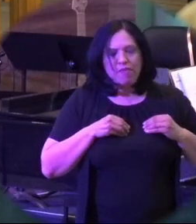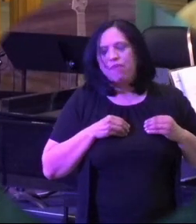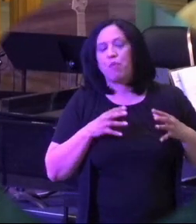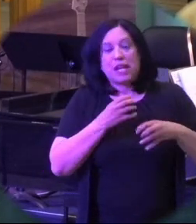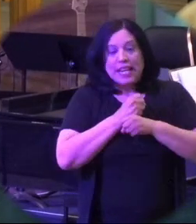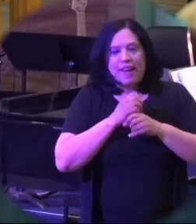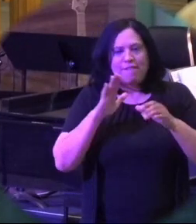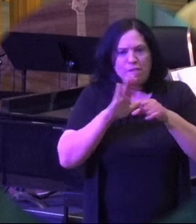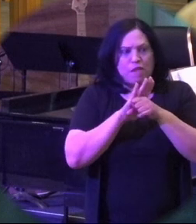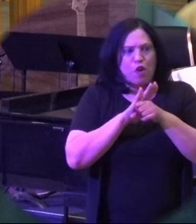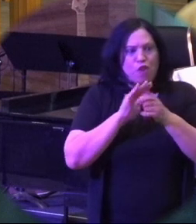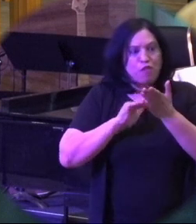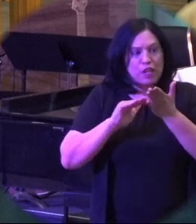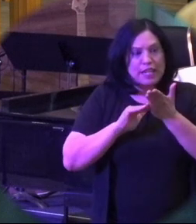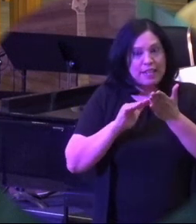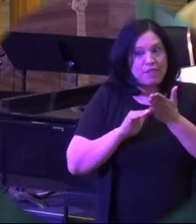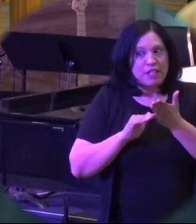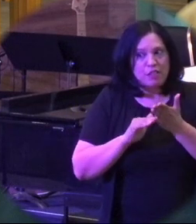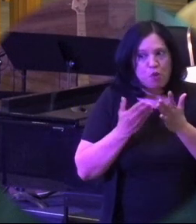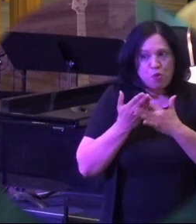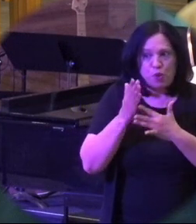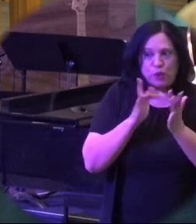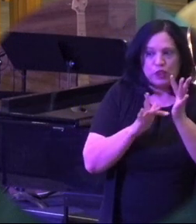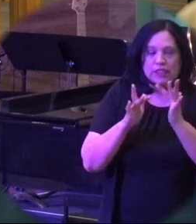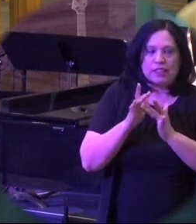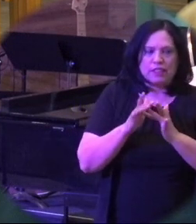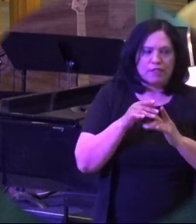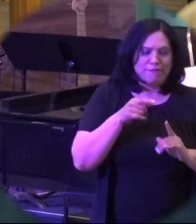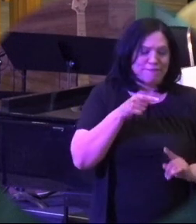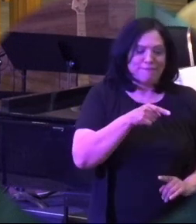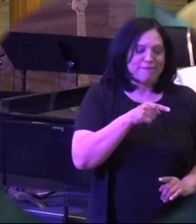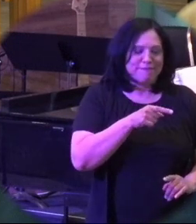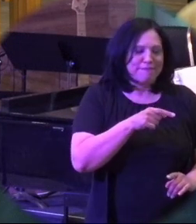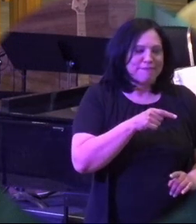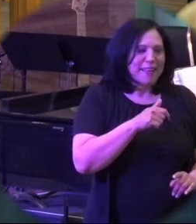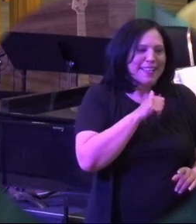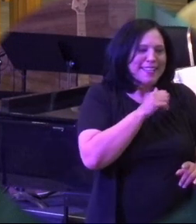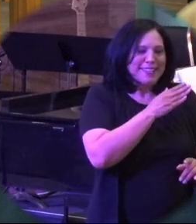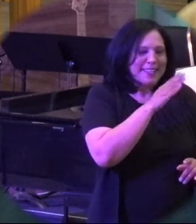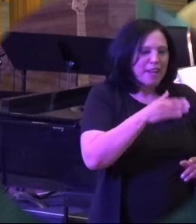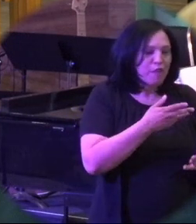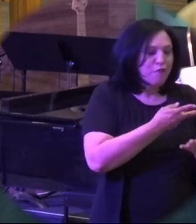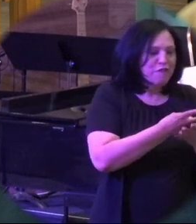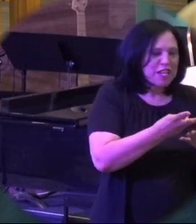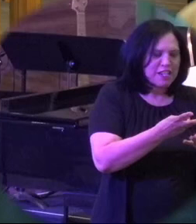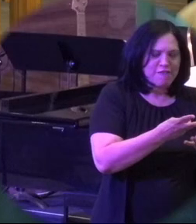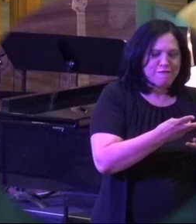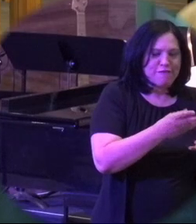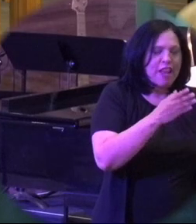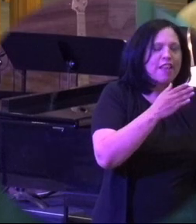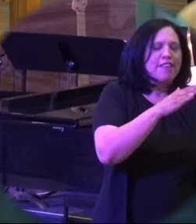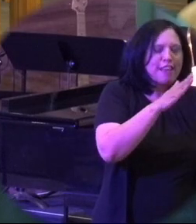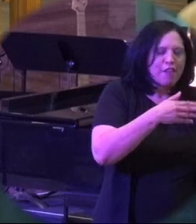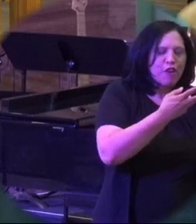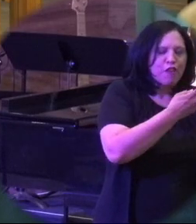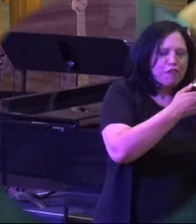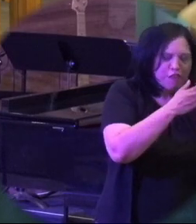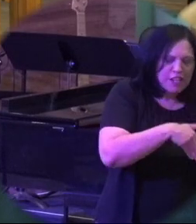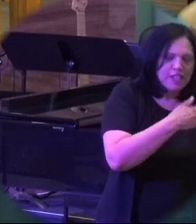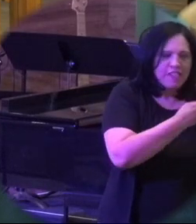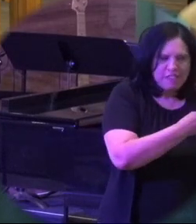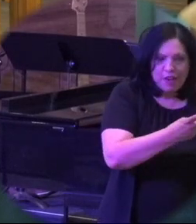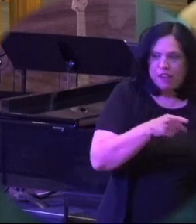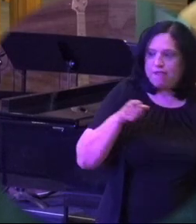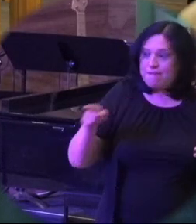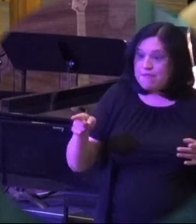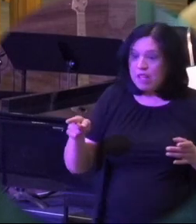Jesus. Another comparison, Babel was an unfinished failure, and Calvary was a finished success. Do you remember Jesus'